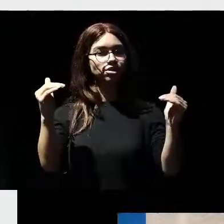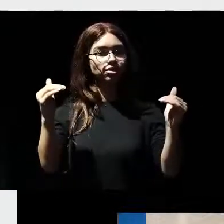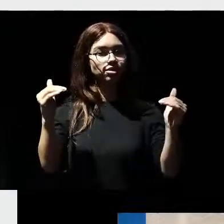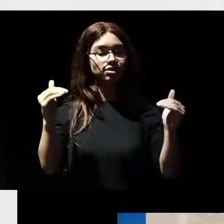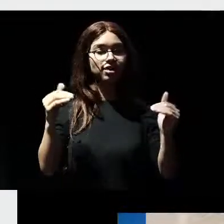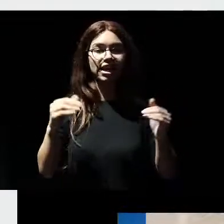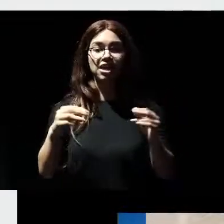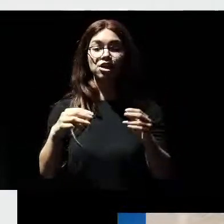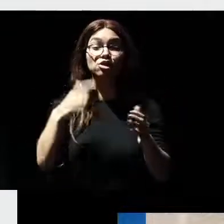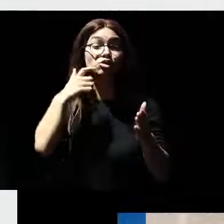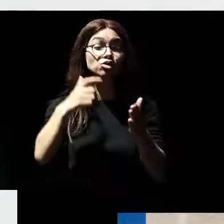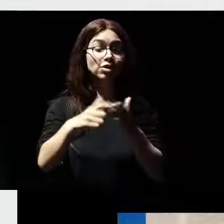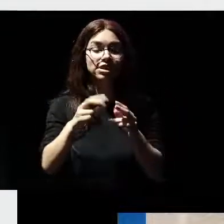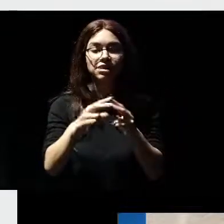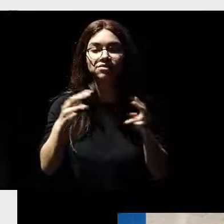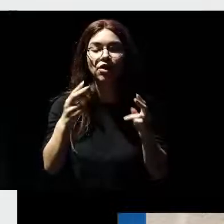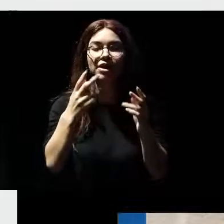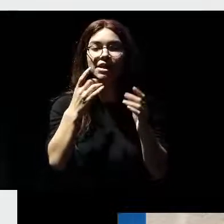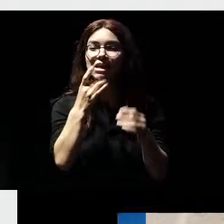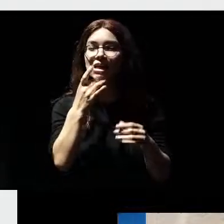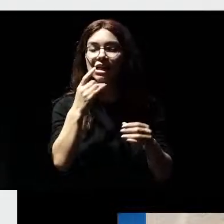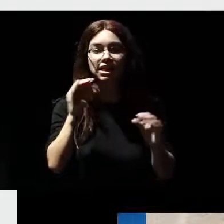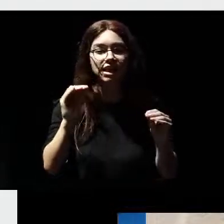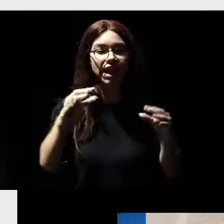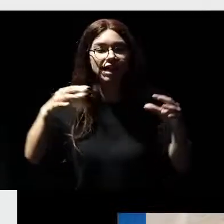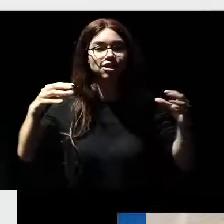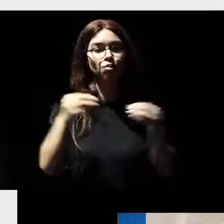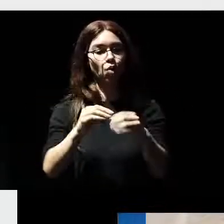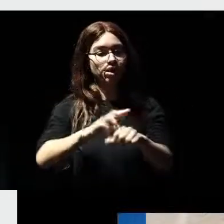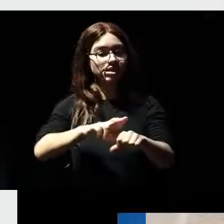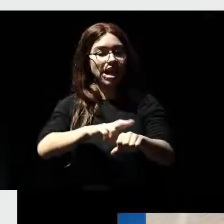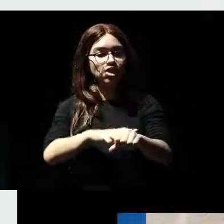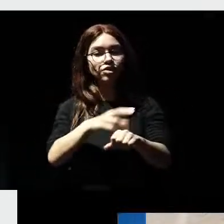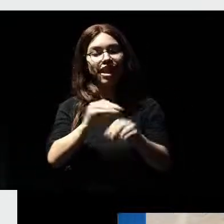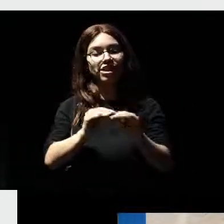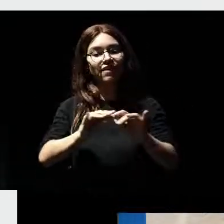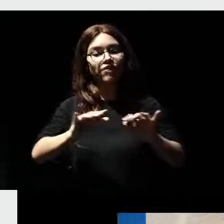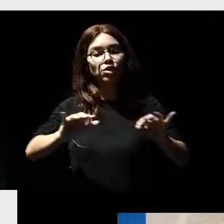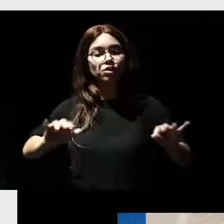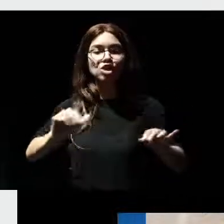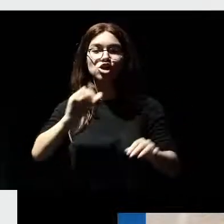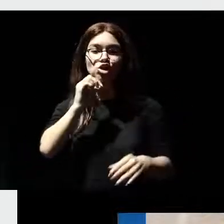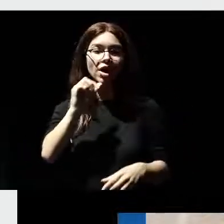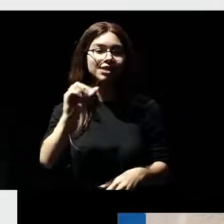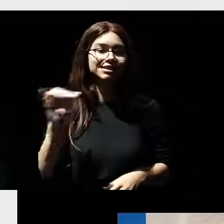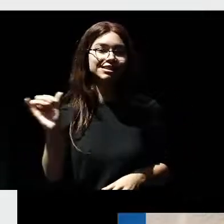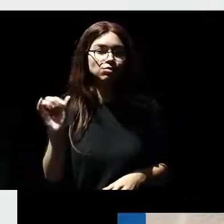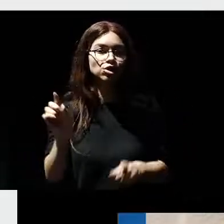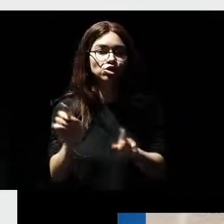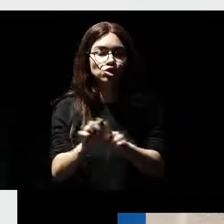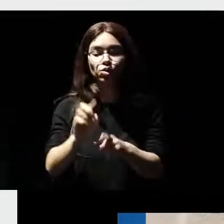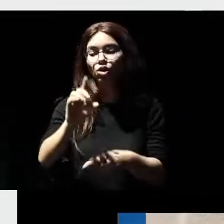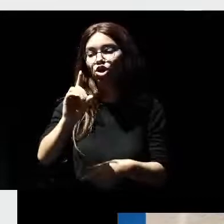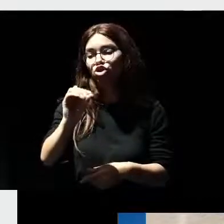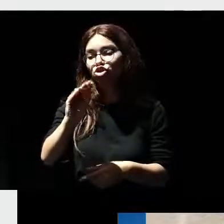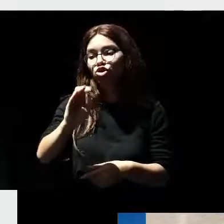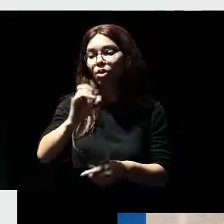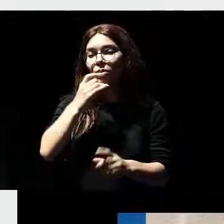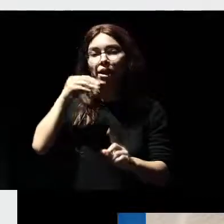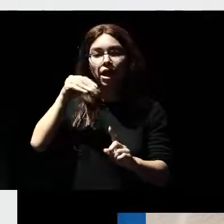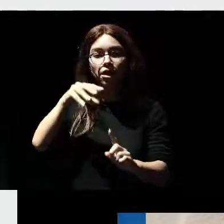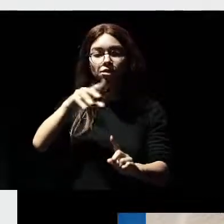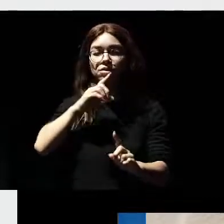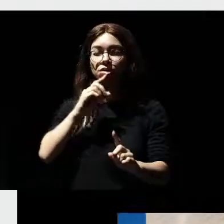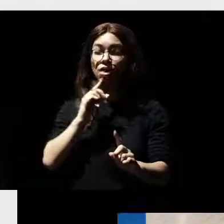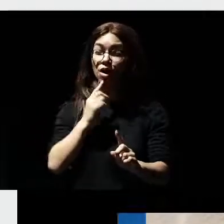Extremely light-filled, with a kind of diffused light that can be controlled, not dissimilar to the dome of light that you see in